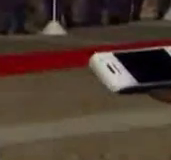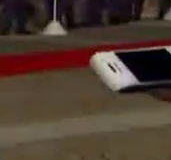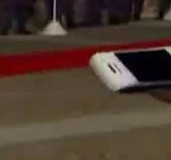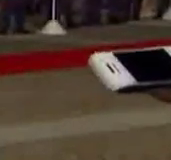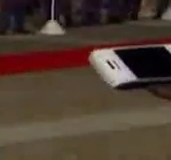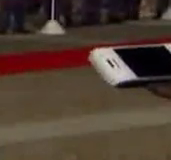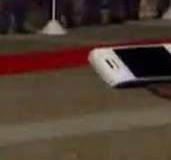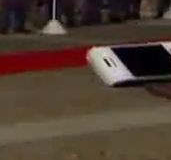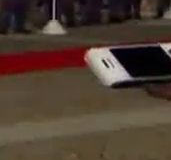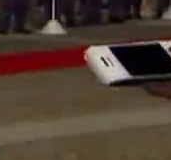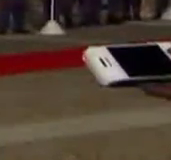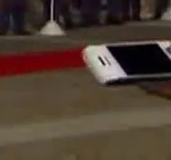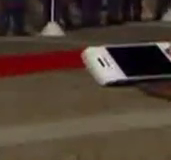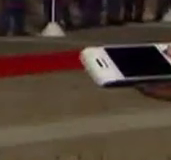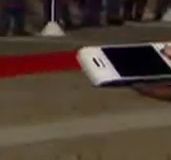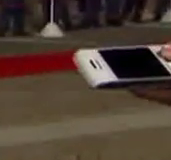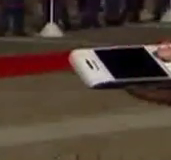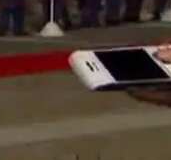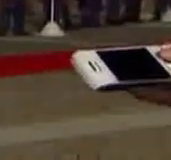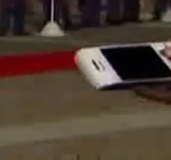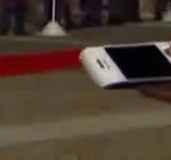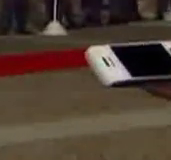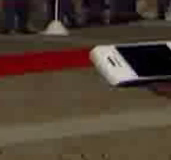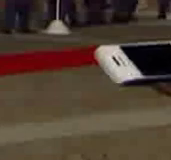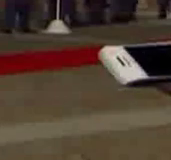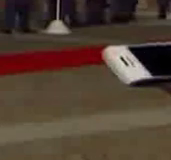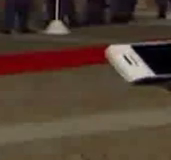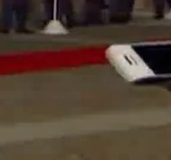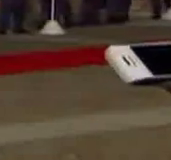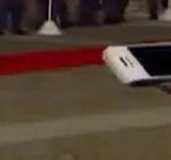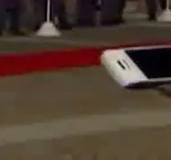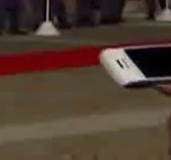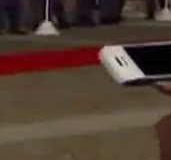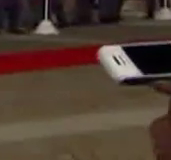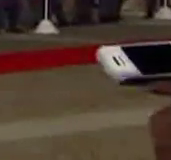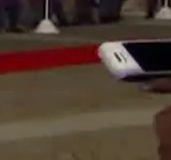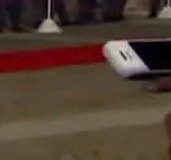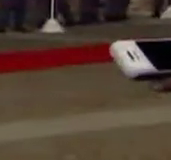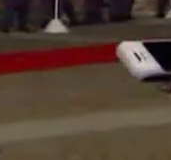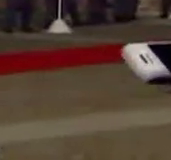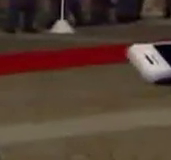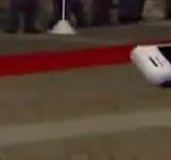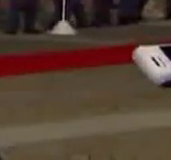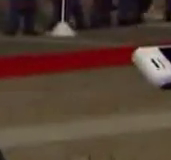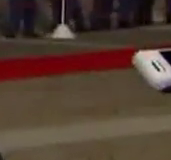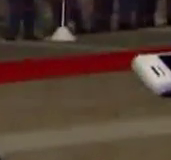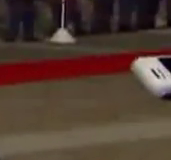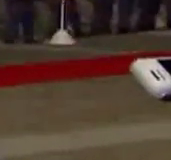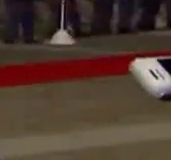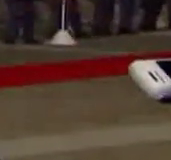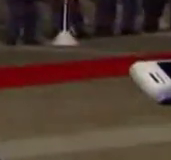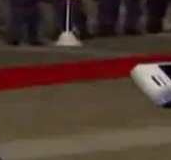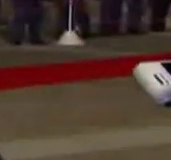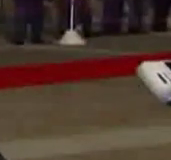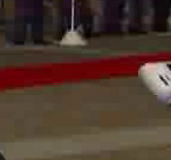the economic side, agriculture, he reopened in 1913 in a certain sense without any detail. And as long as there's no detail, people are uncertain there,